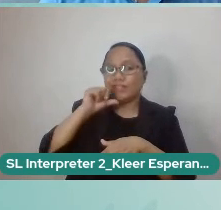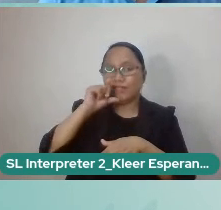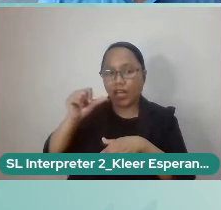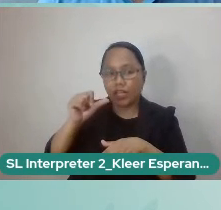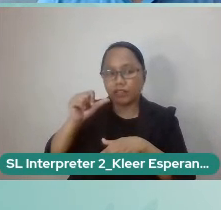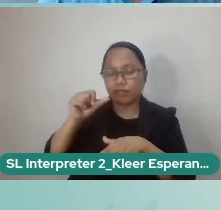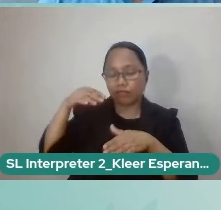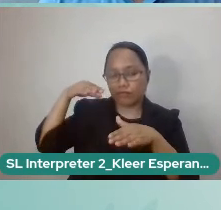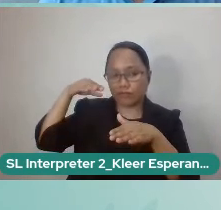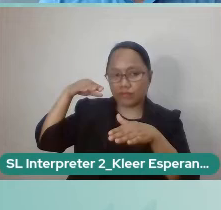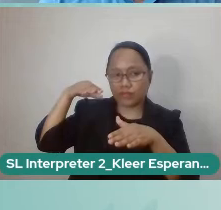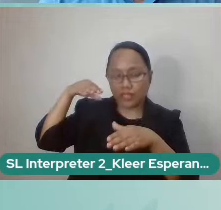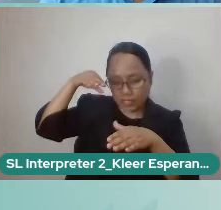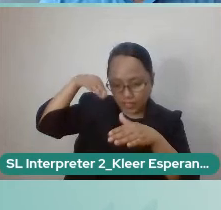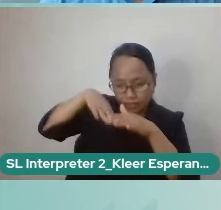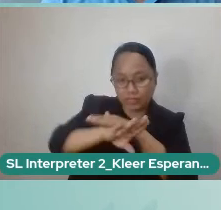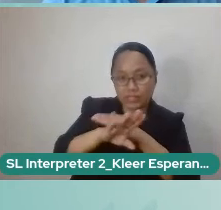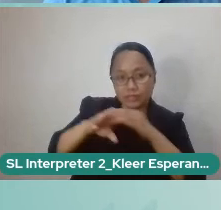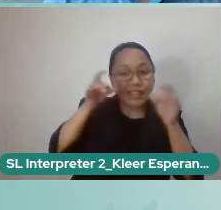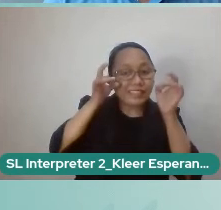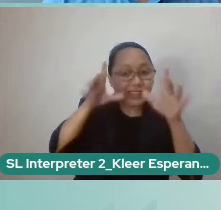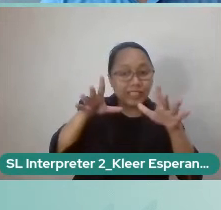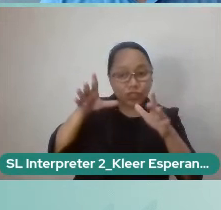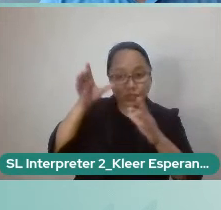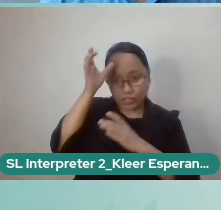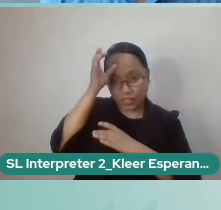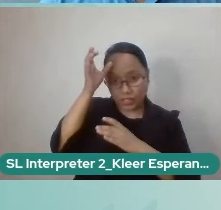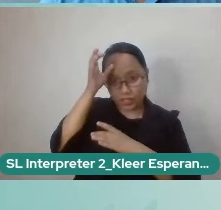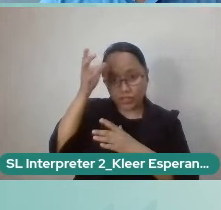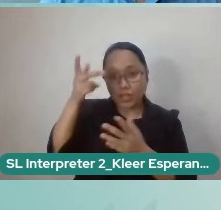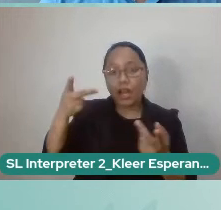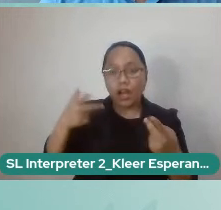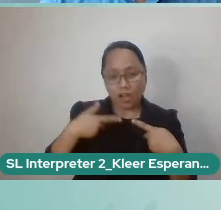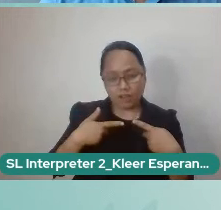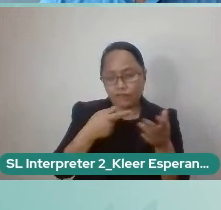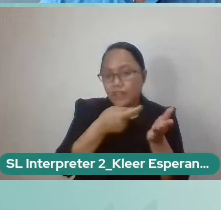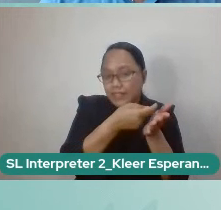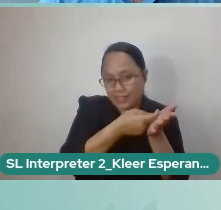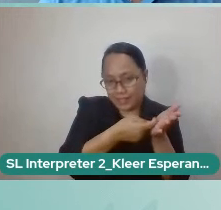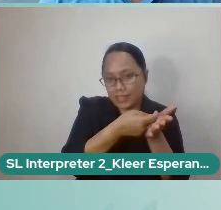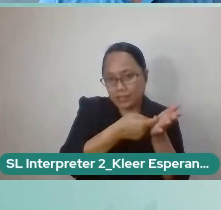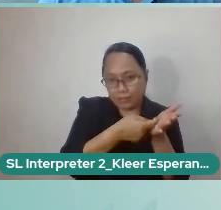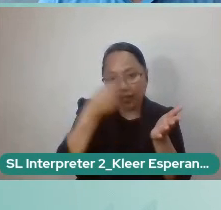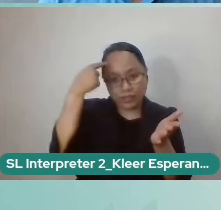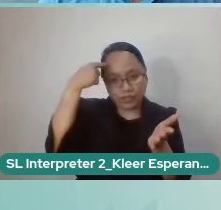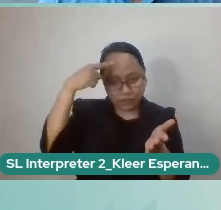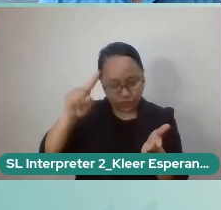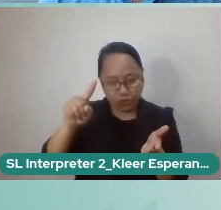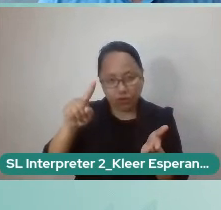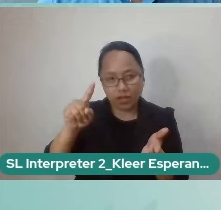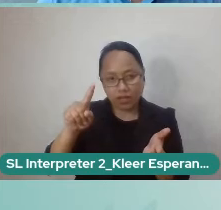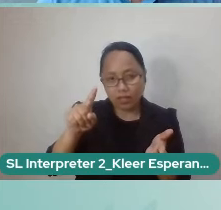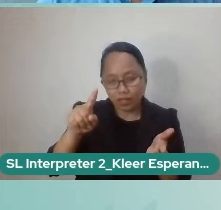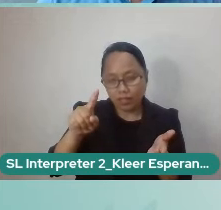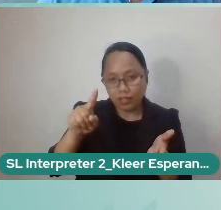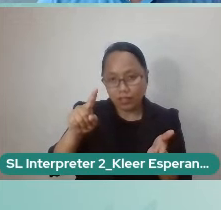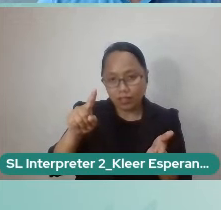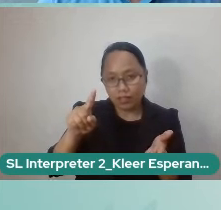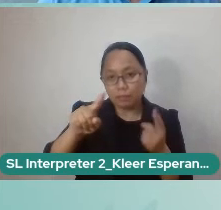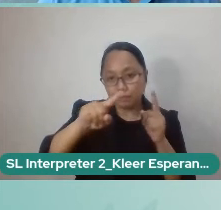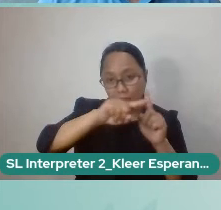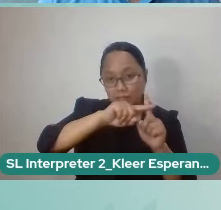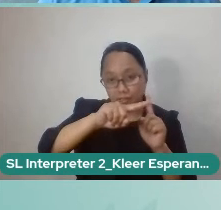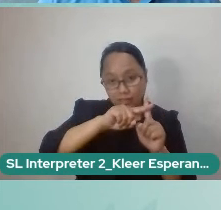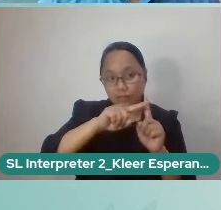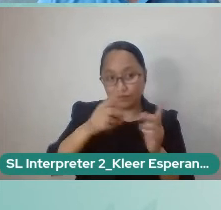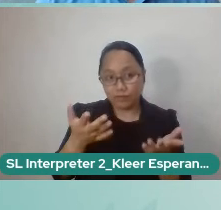four modalities of treatment, including the systemic therapy, which we launched last year, the